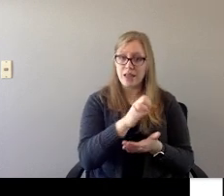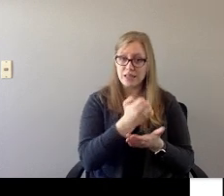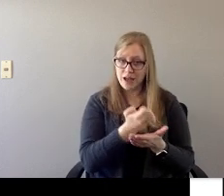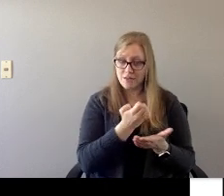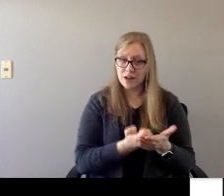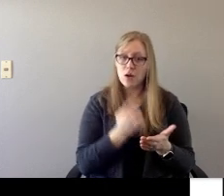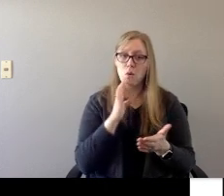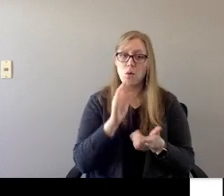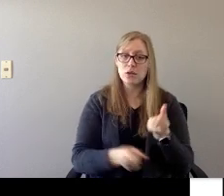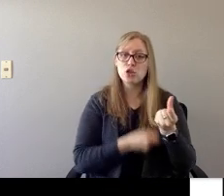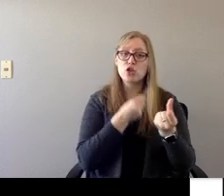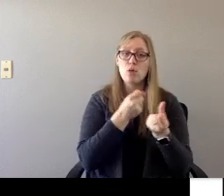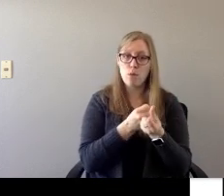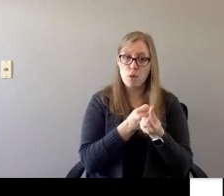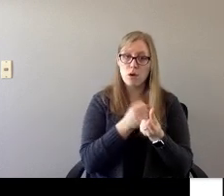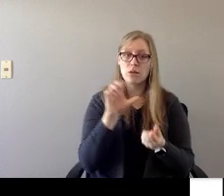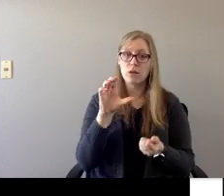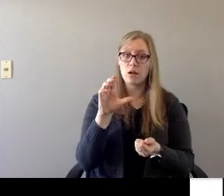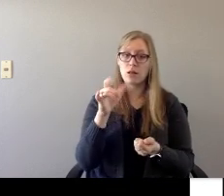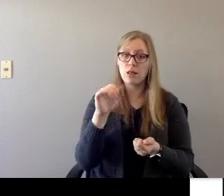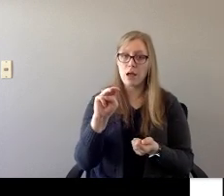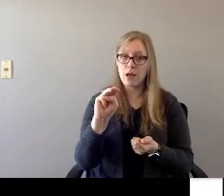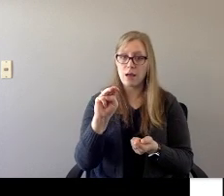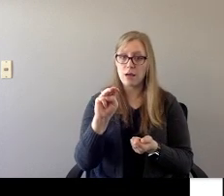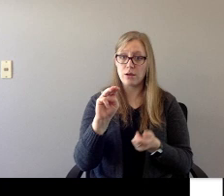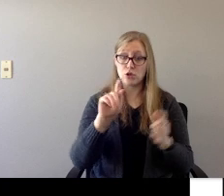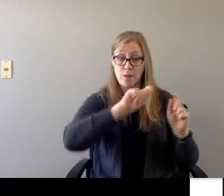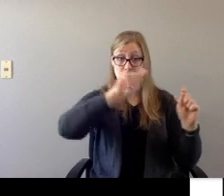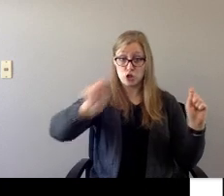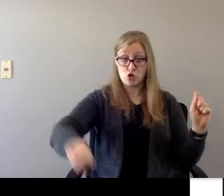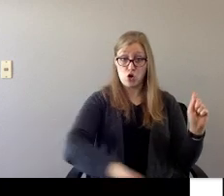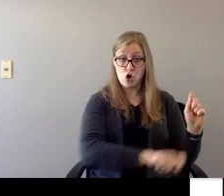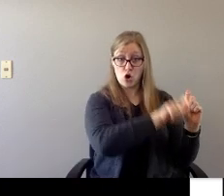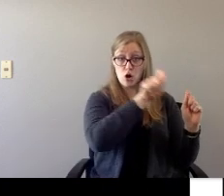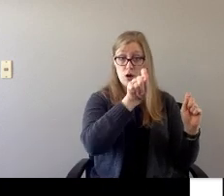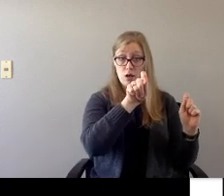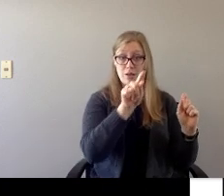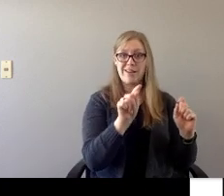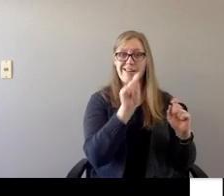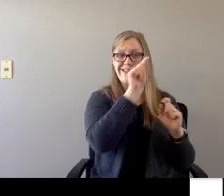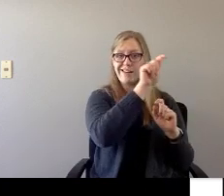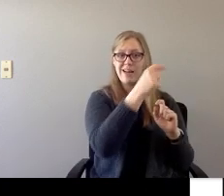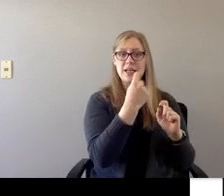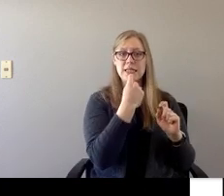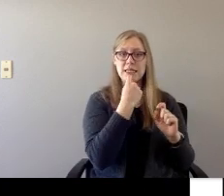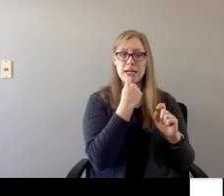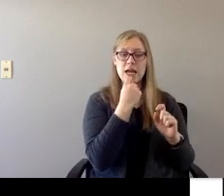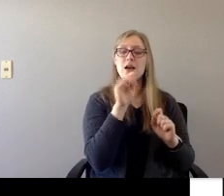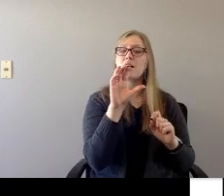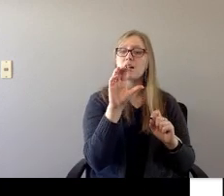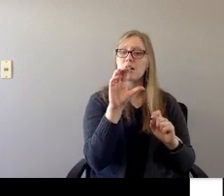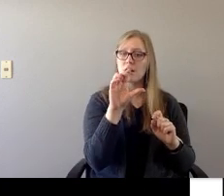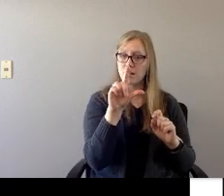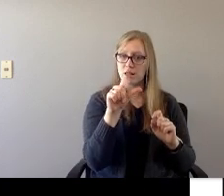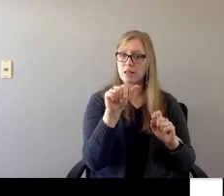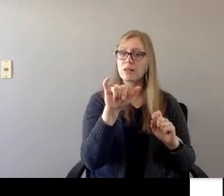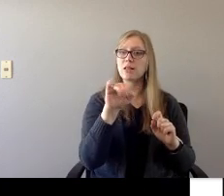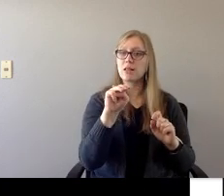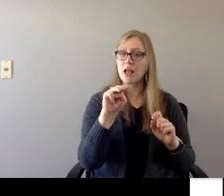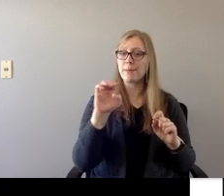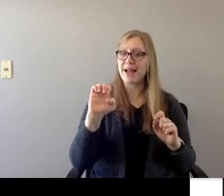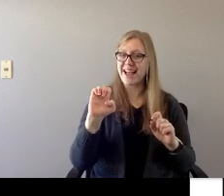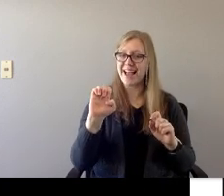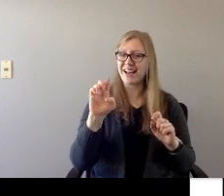need to write above my circled evidence and label it. I'm going to go ahead and write claim evidence here.